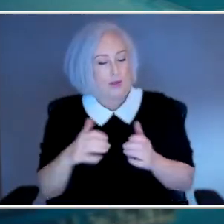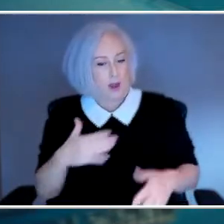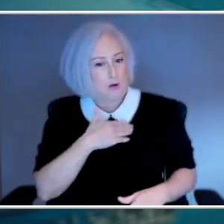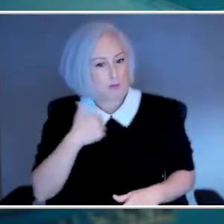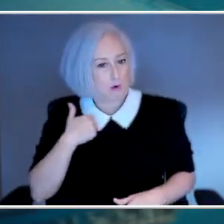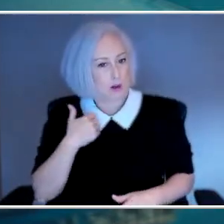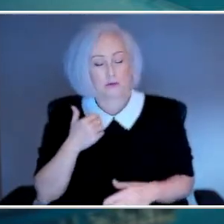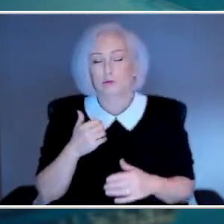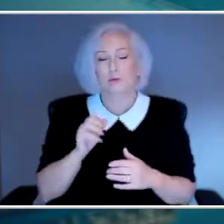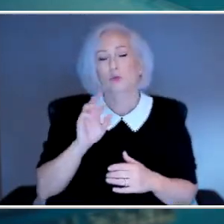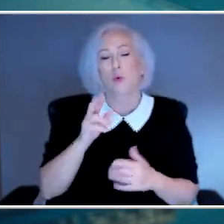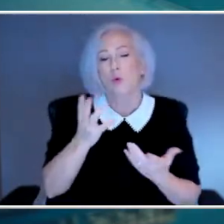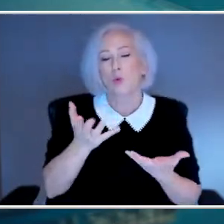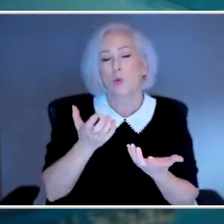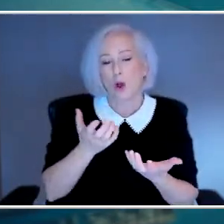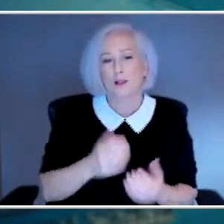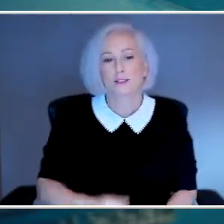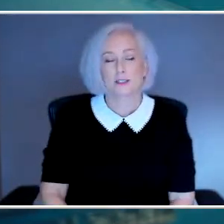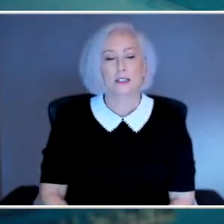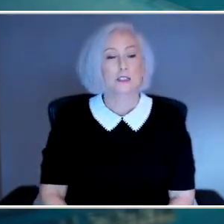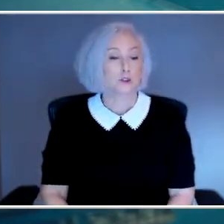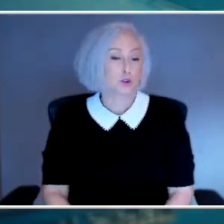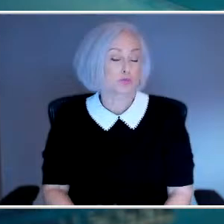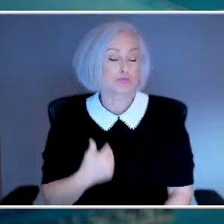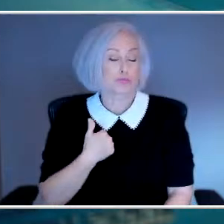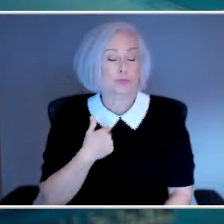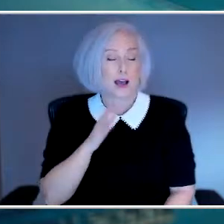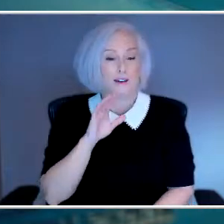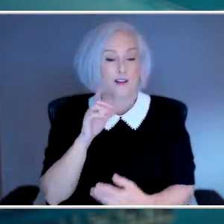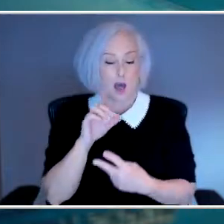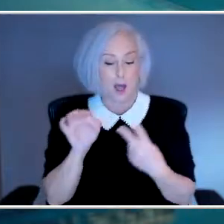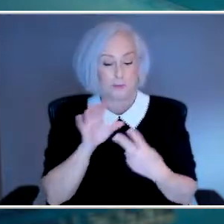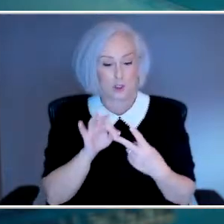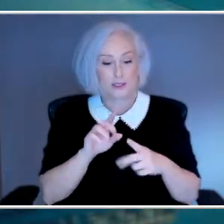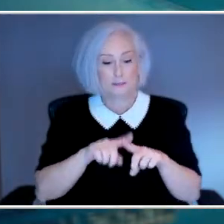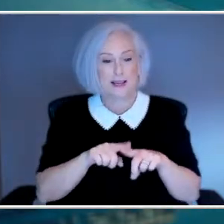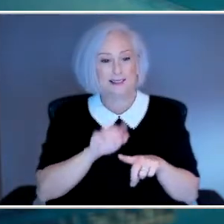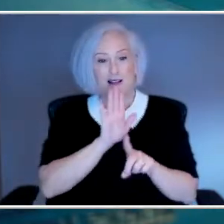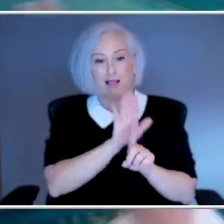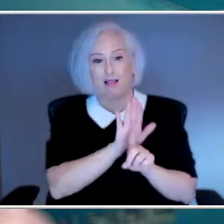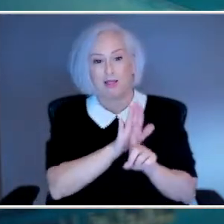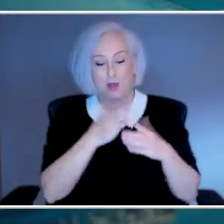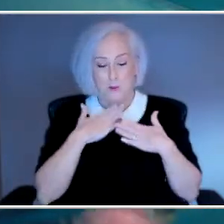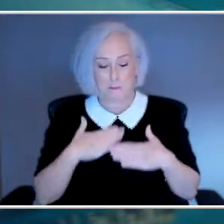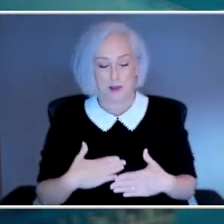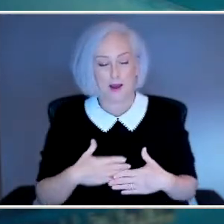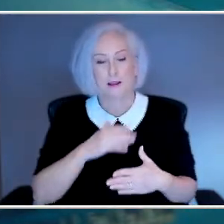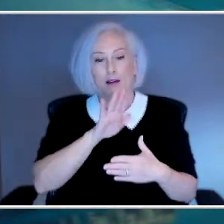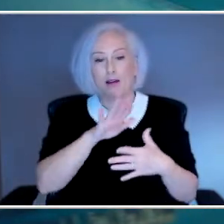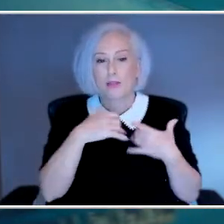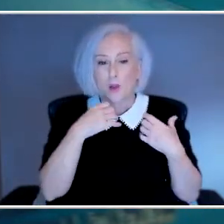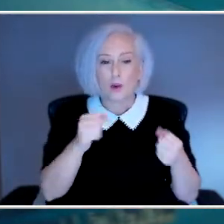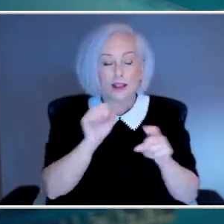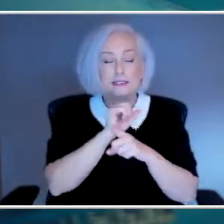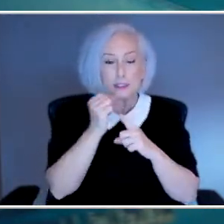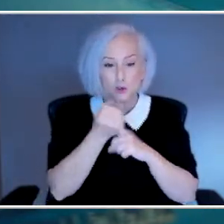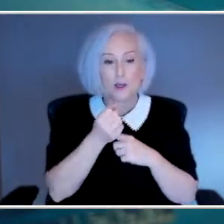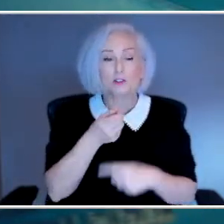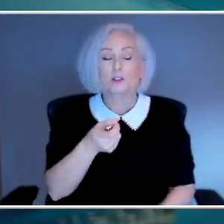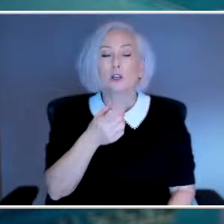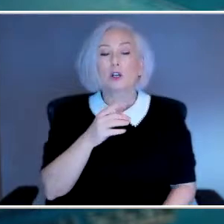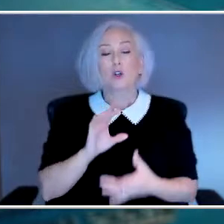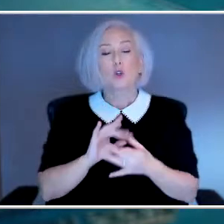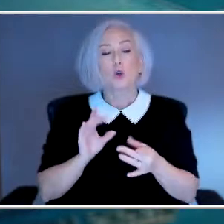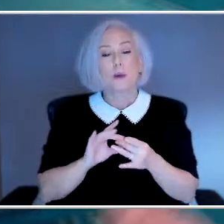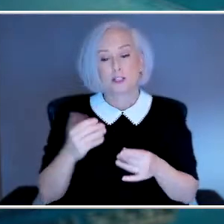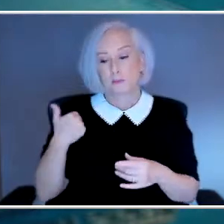and it varies according to your body type, according to your other health situations. So you had mentioned at the beginning, because of your stomach